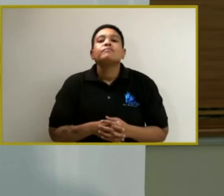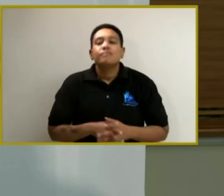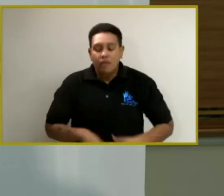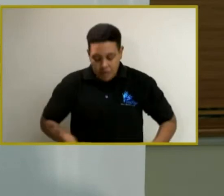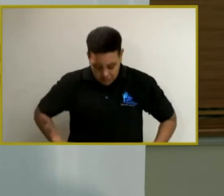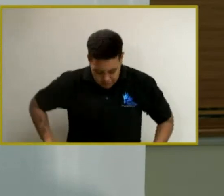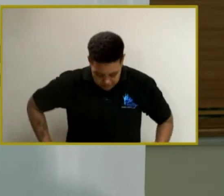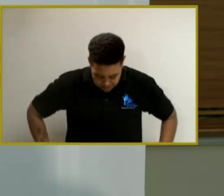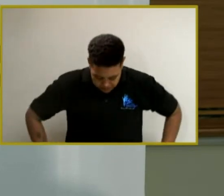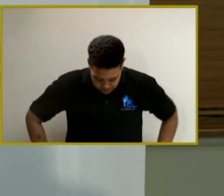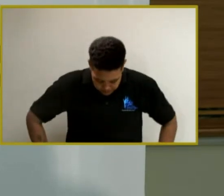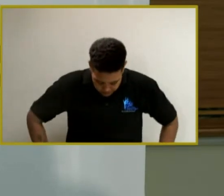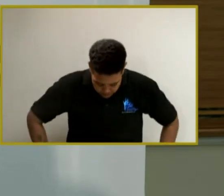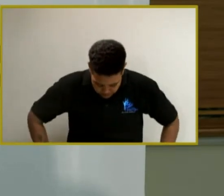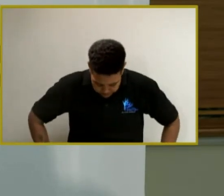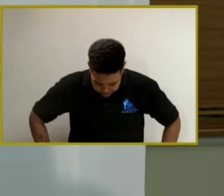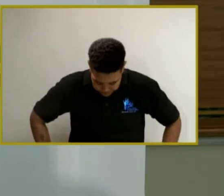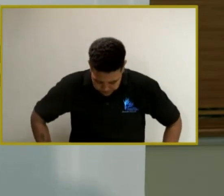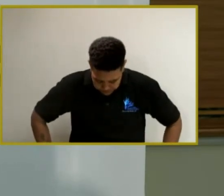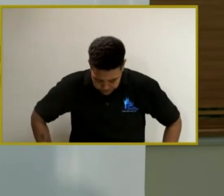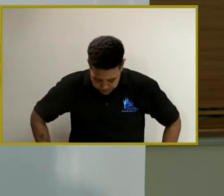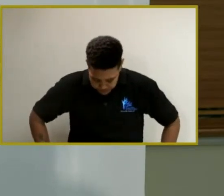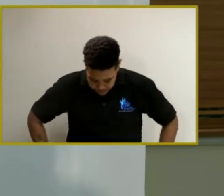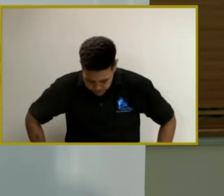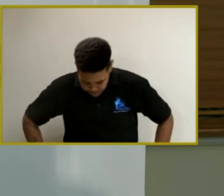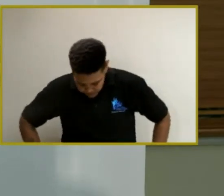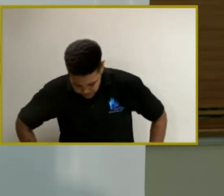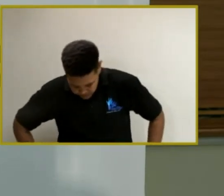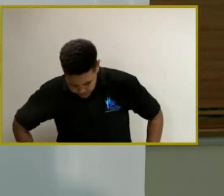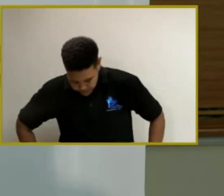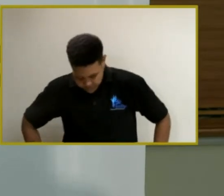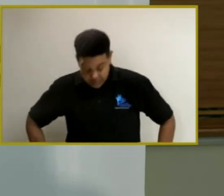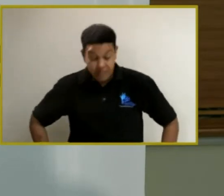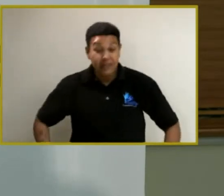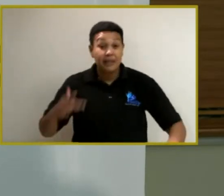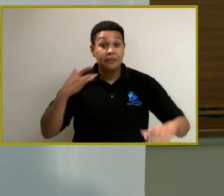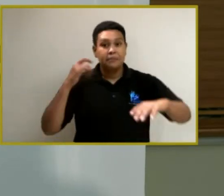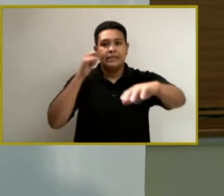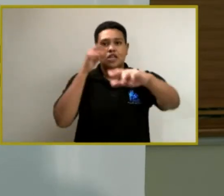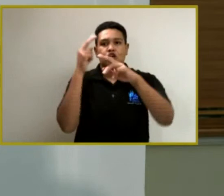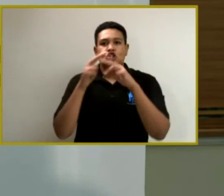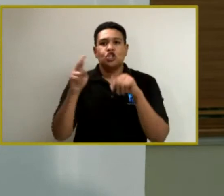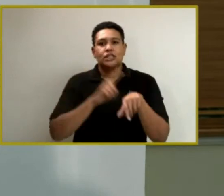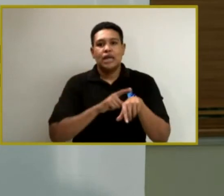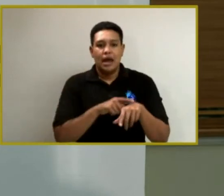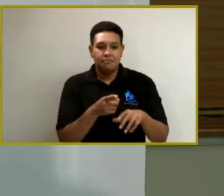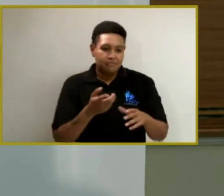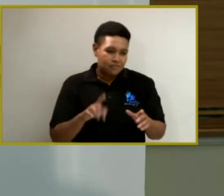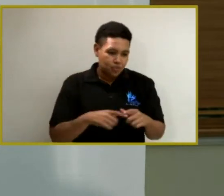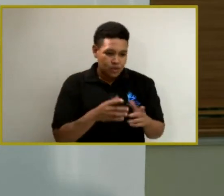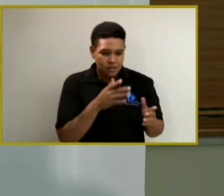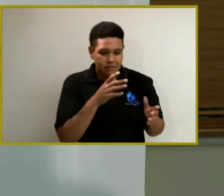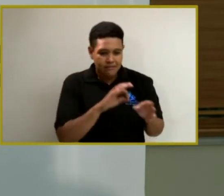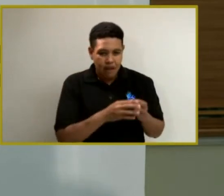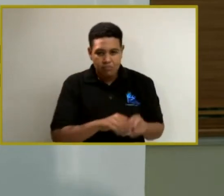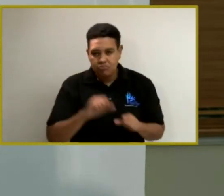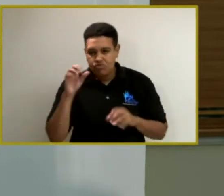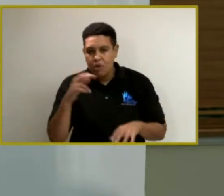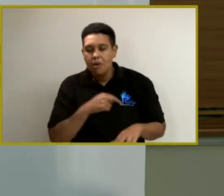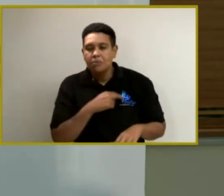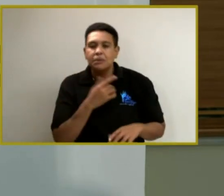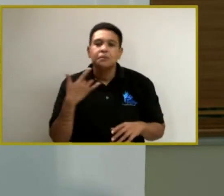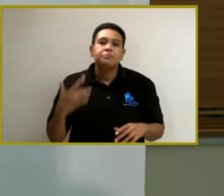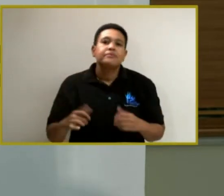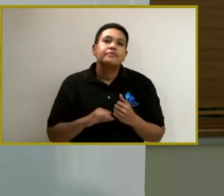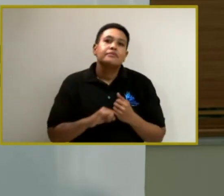come into our hospitals, and they may not it doesn't take a short time for them to return home. Also, we